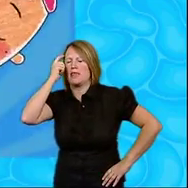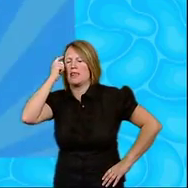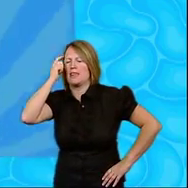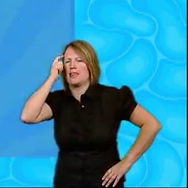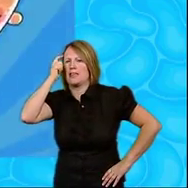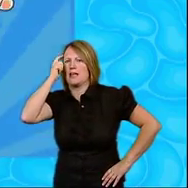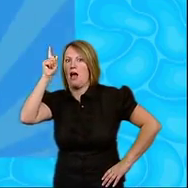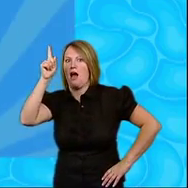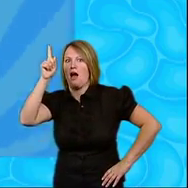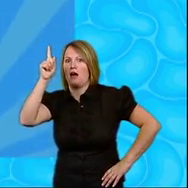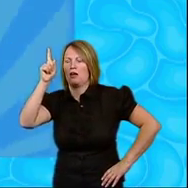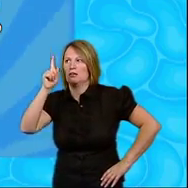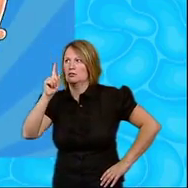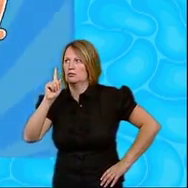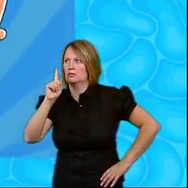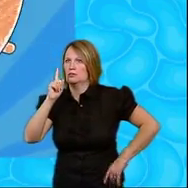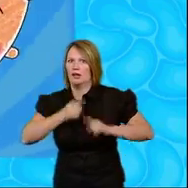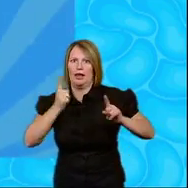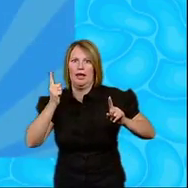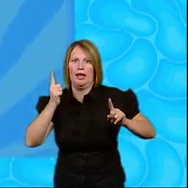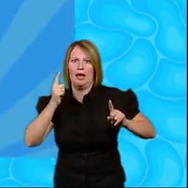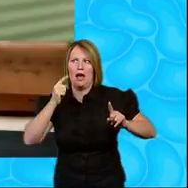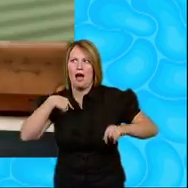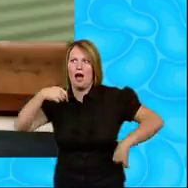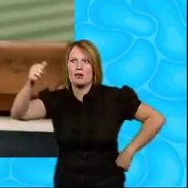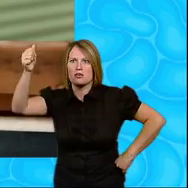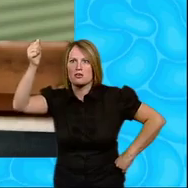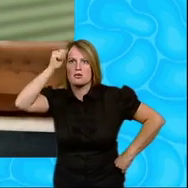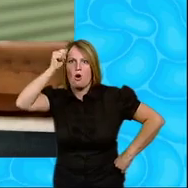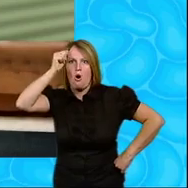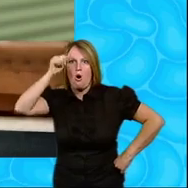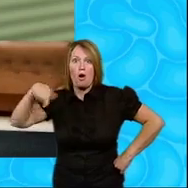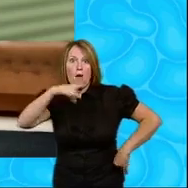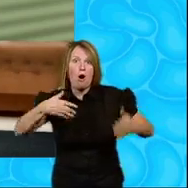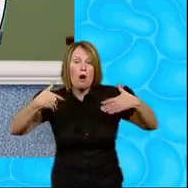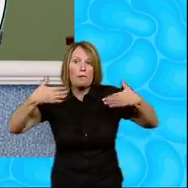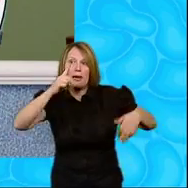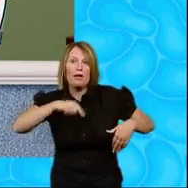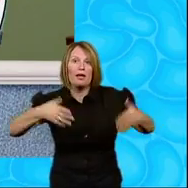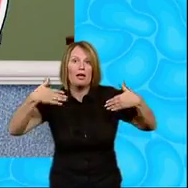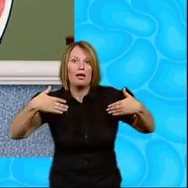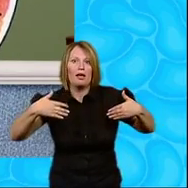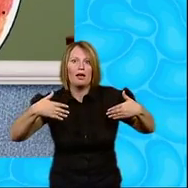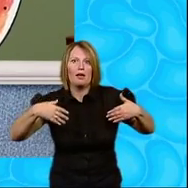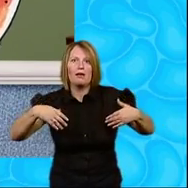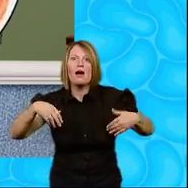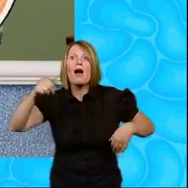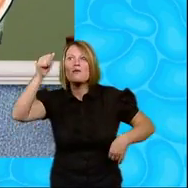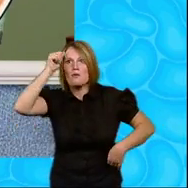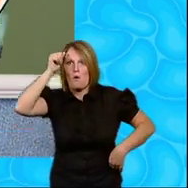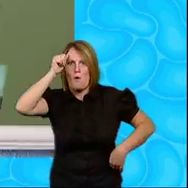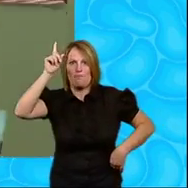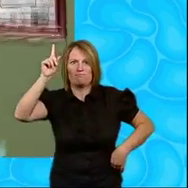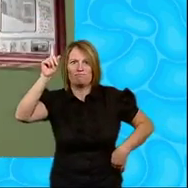think and think. And suddenly I know. Come on, Pink, think! And then it